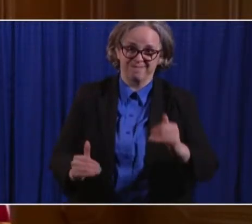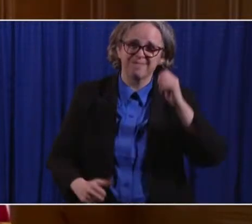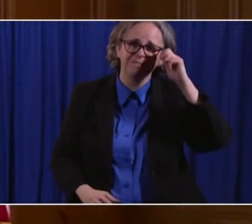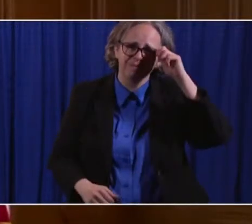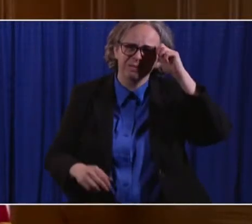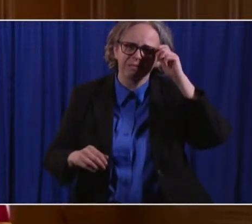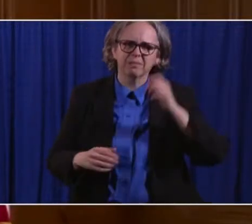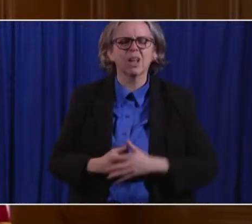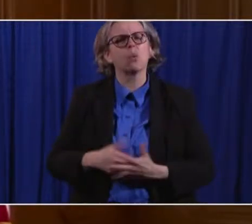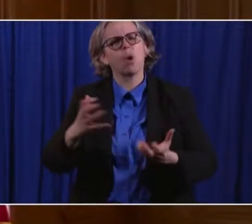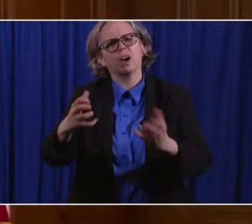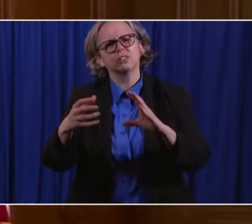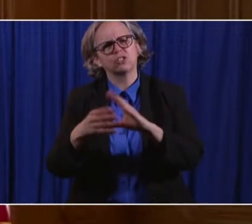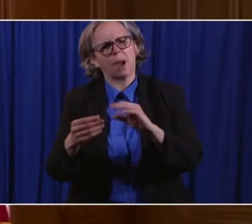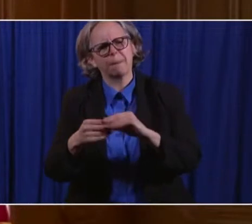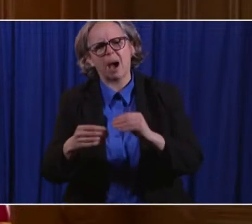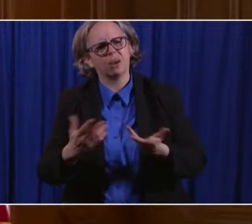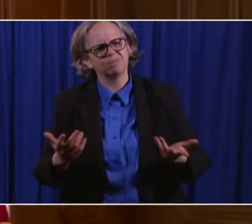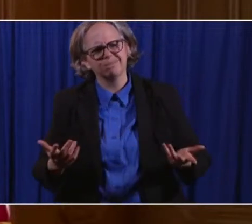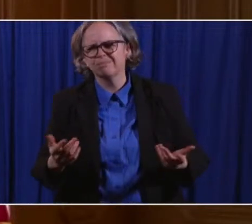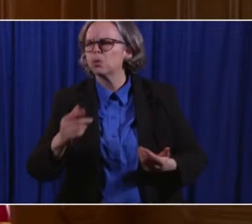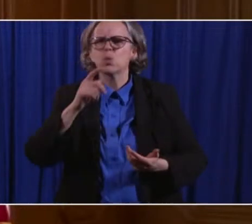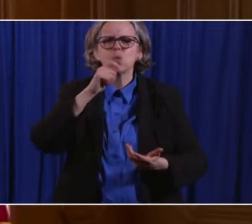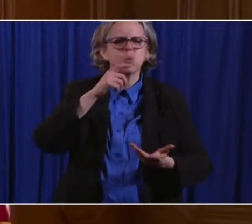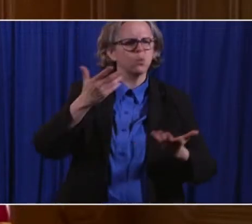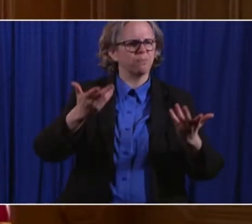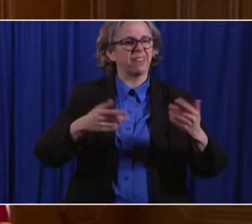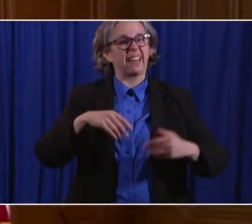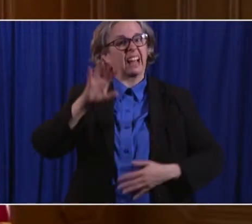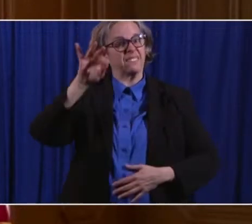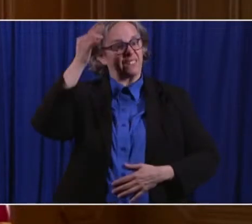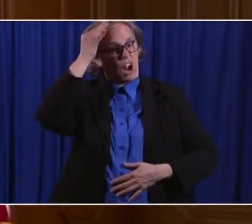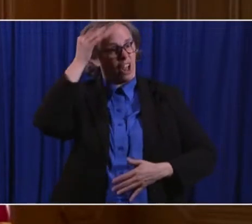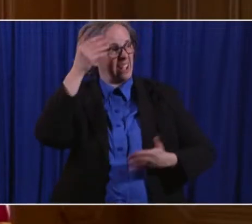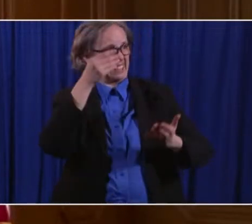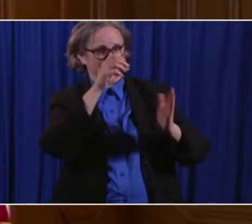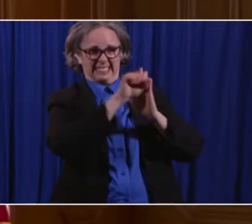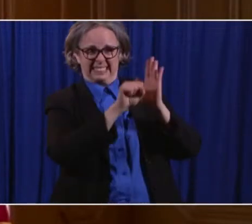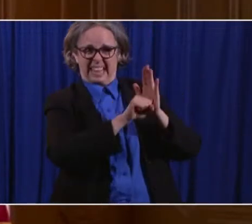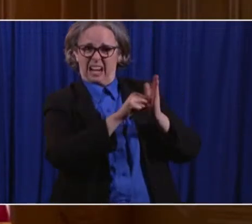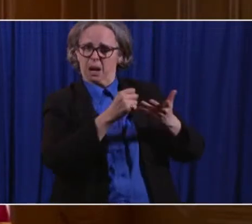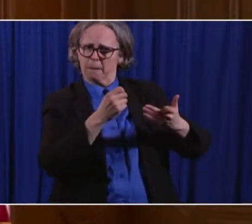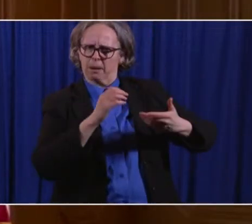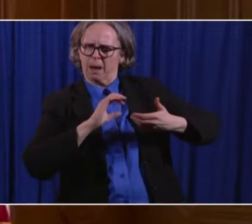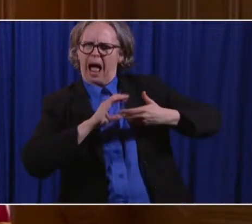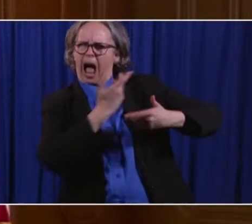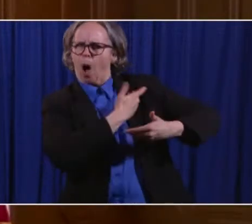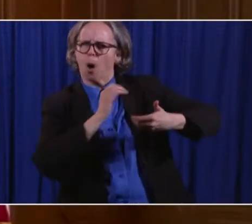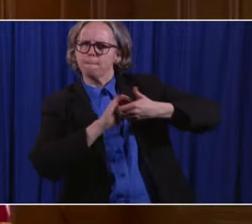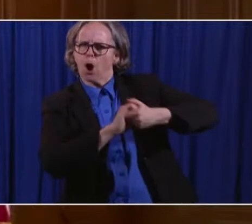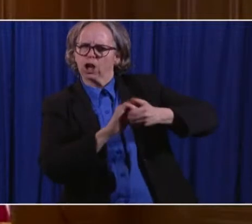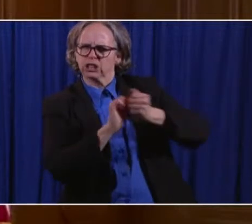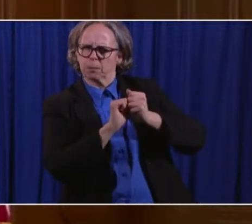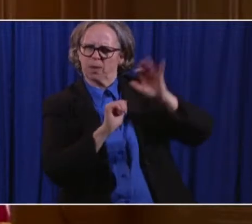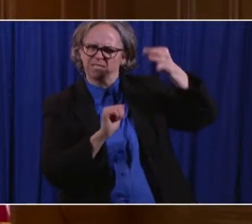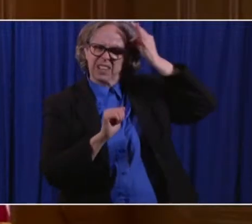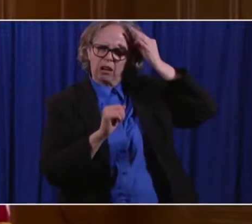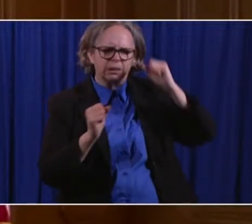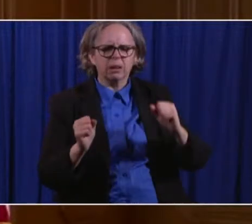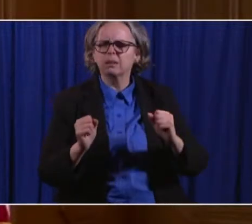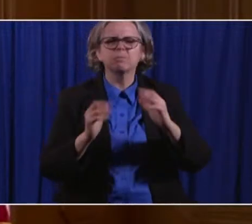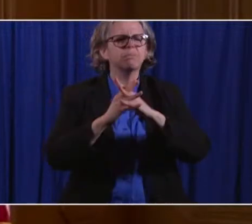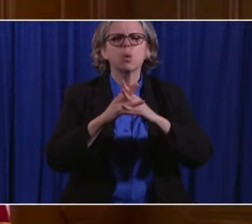federal partnership with the state on our mass vaccination site at Cleveland State University at the Wolstein